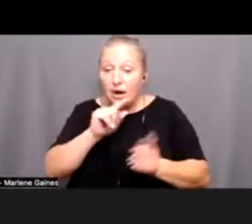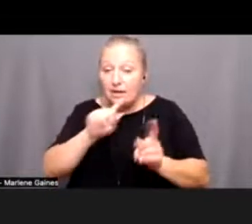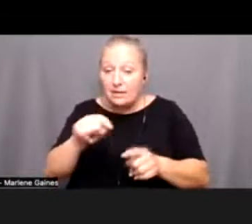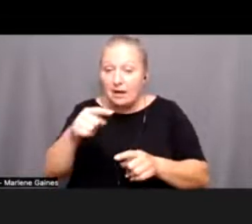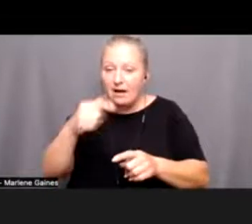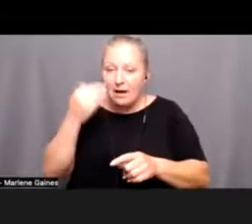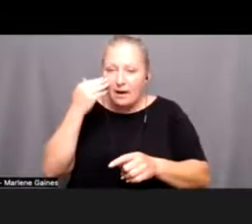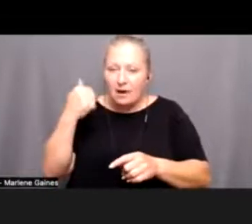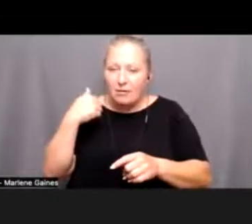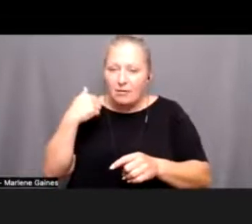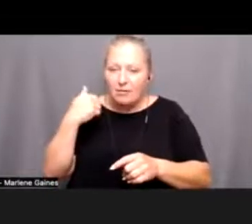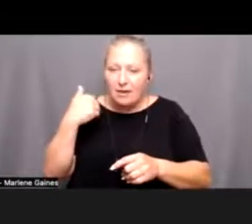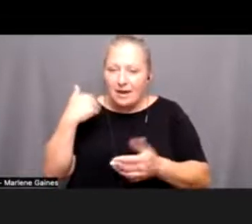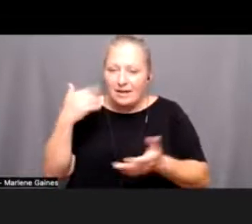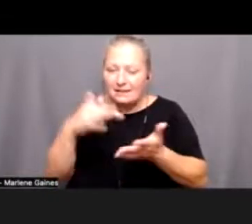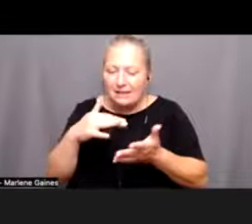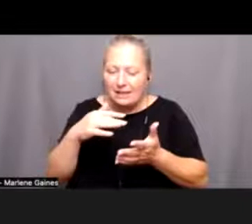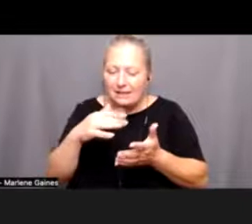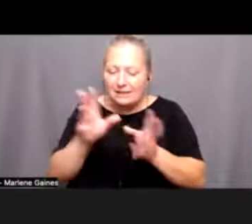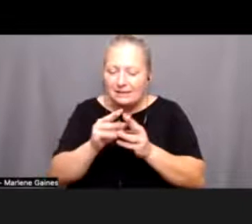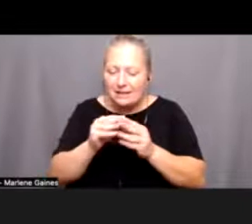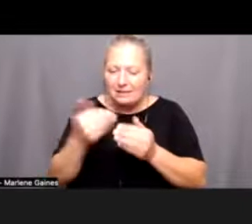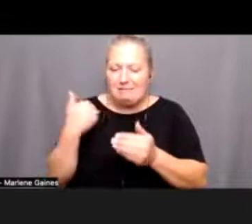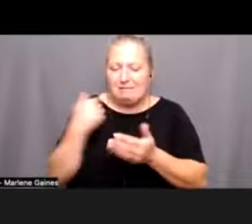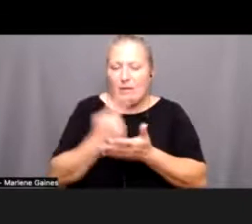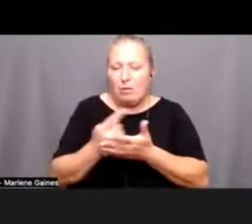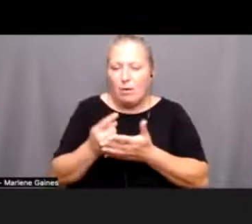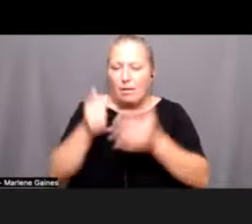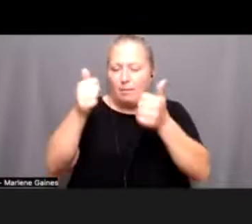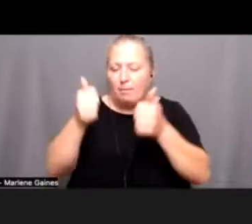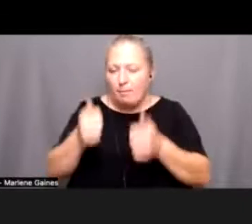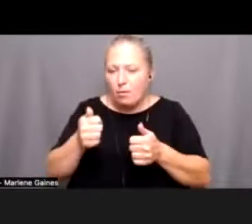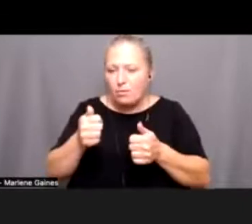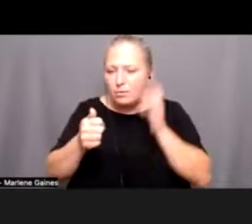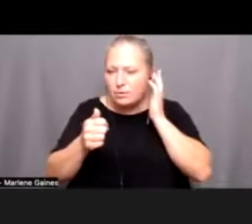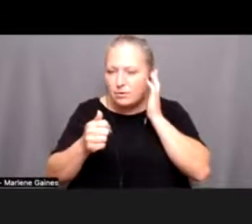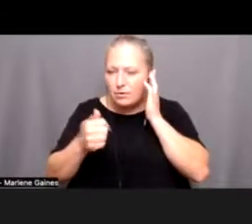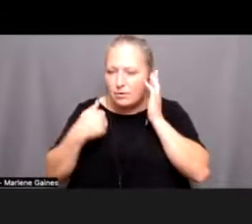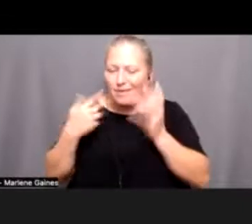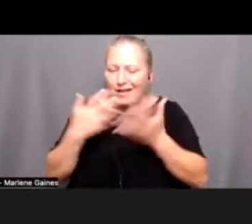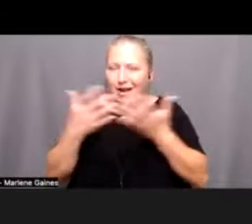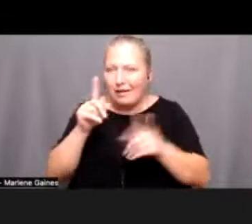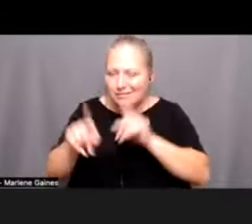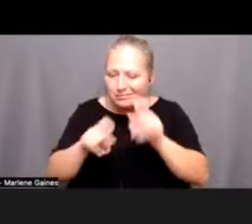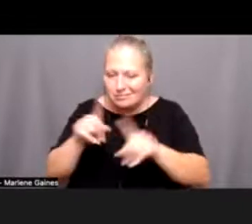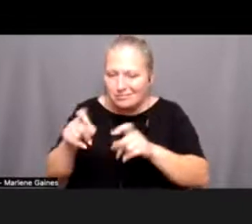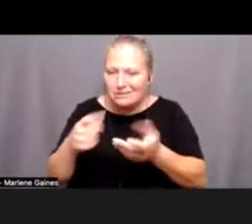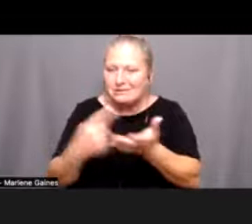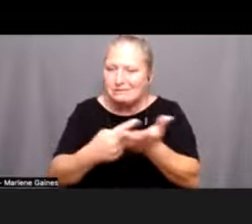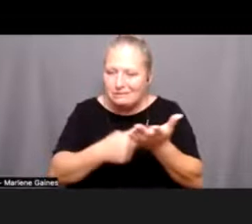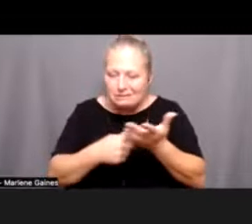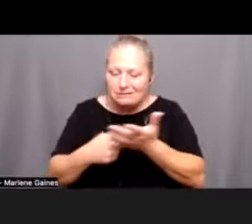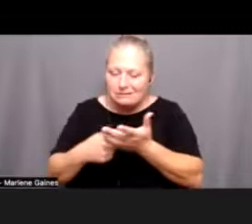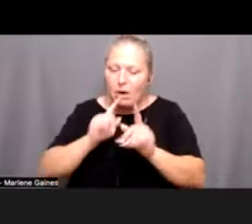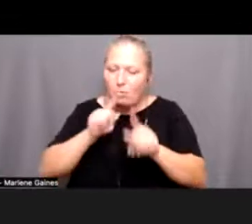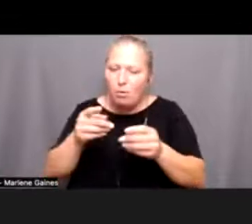alluded to the fact that there was a study session earlier in the week that has been posted where we asked a lot of questions and discuss this report in